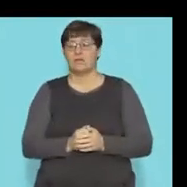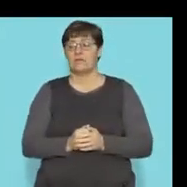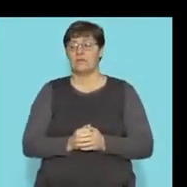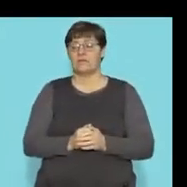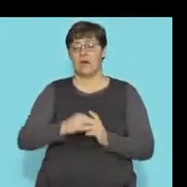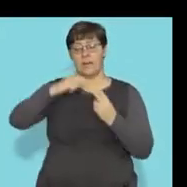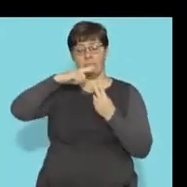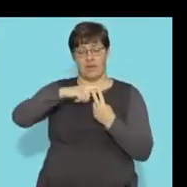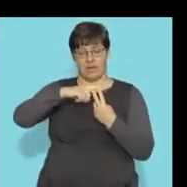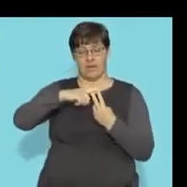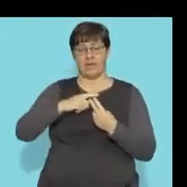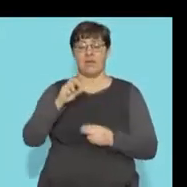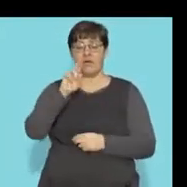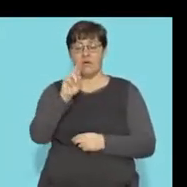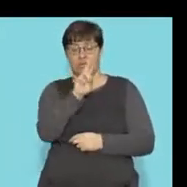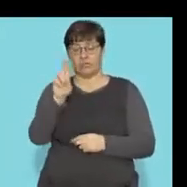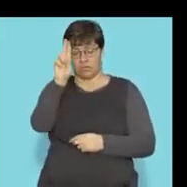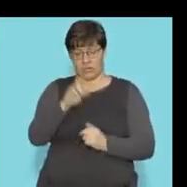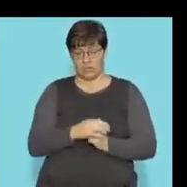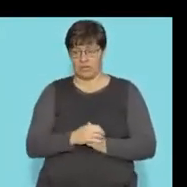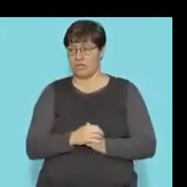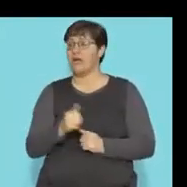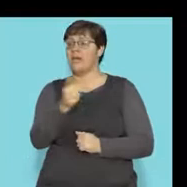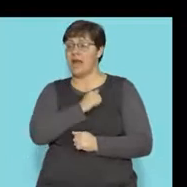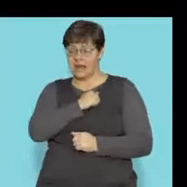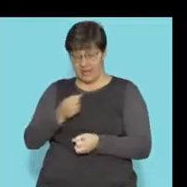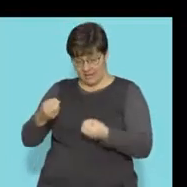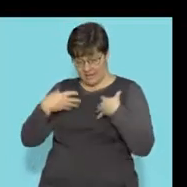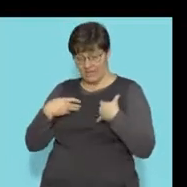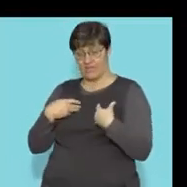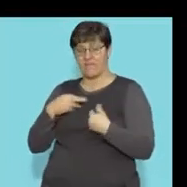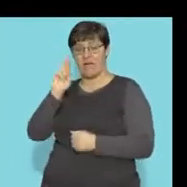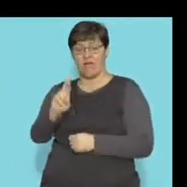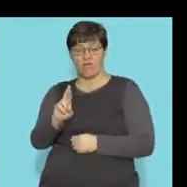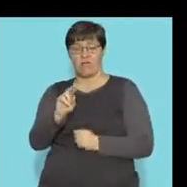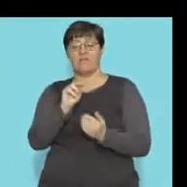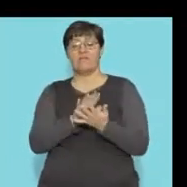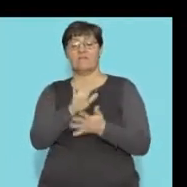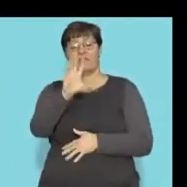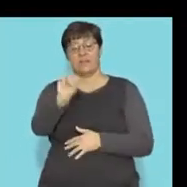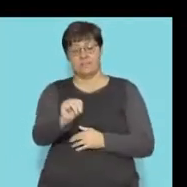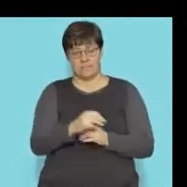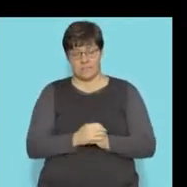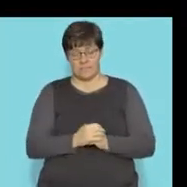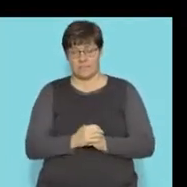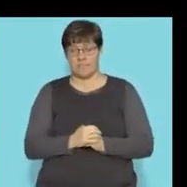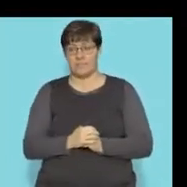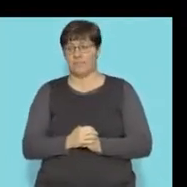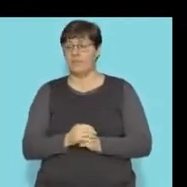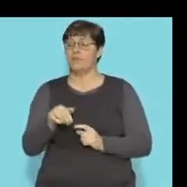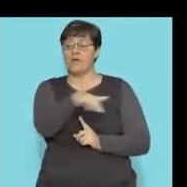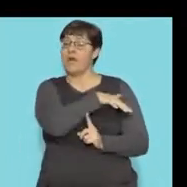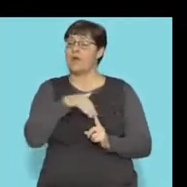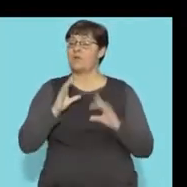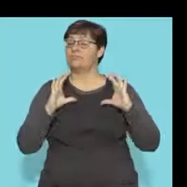pi r squared. And luckily, I've been given my radius nicely. It is 15 meters. So the